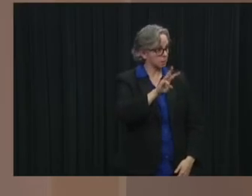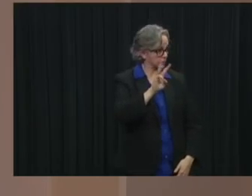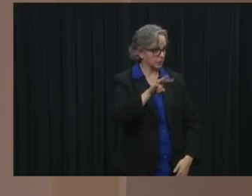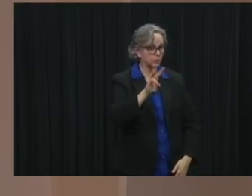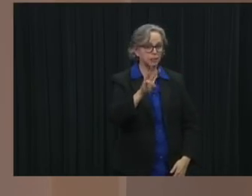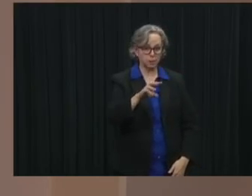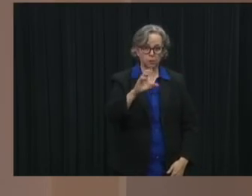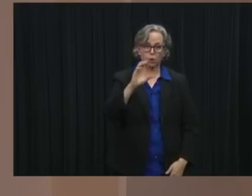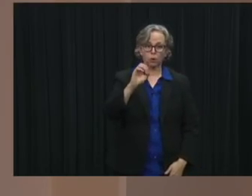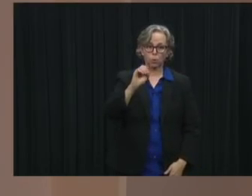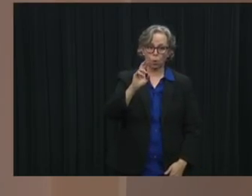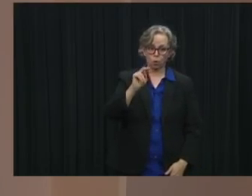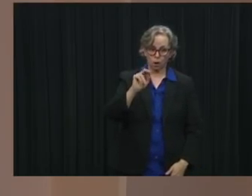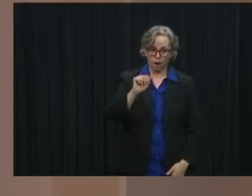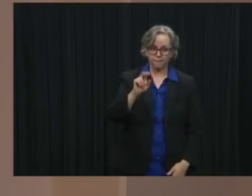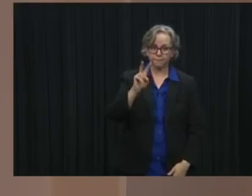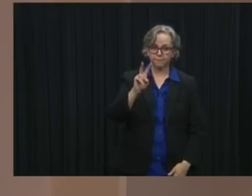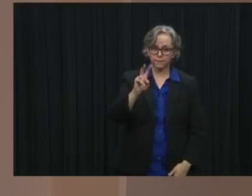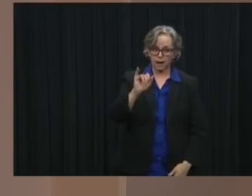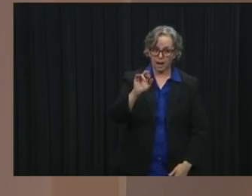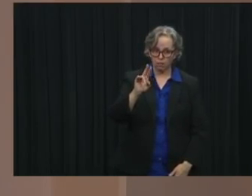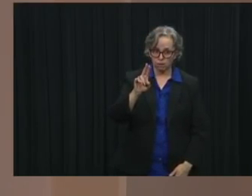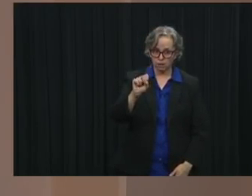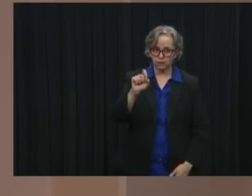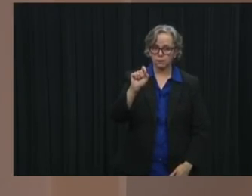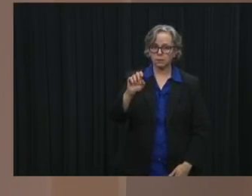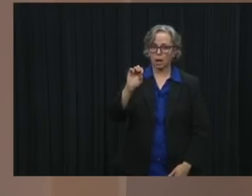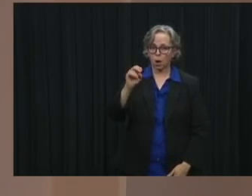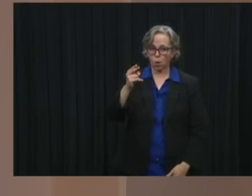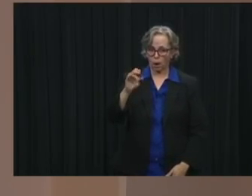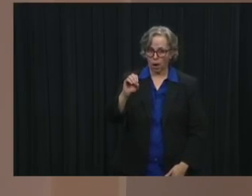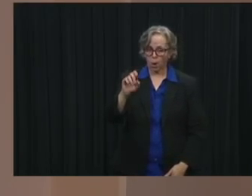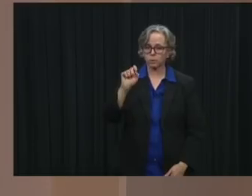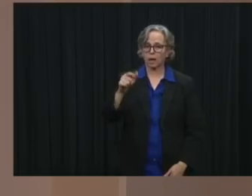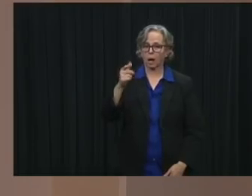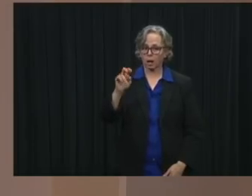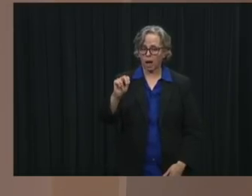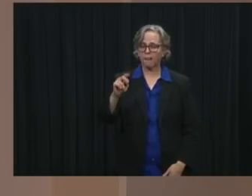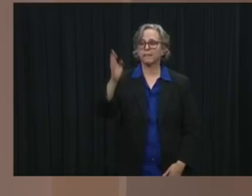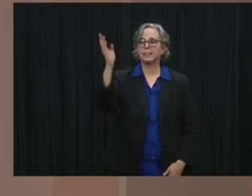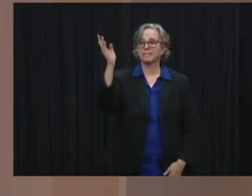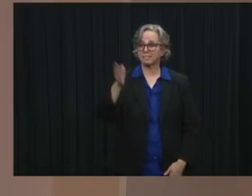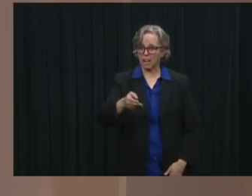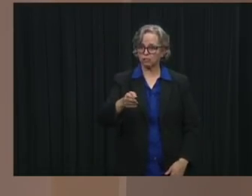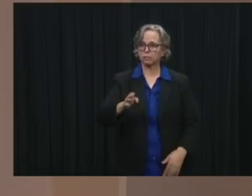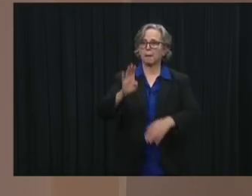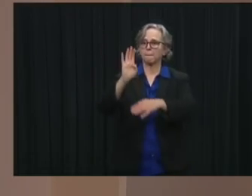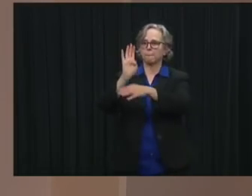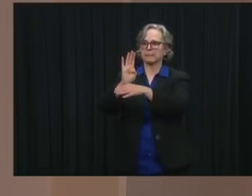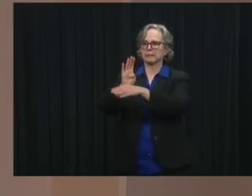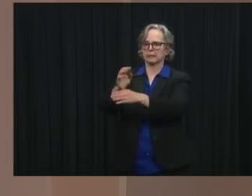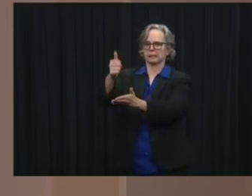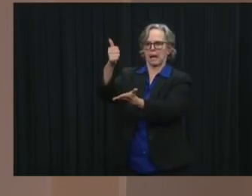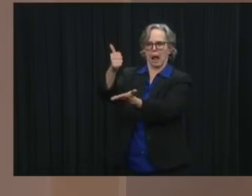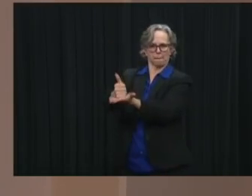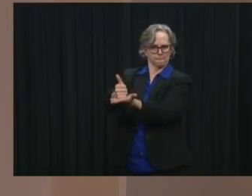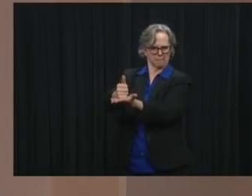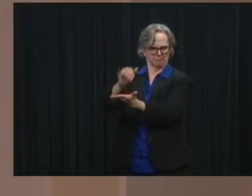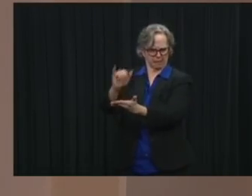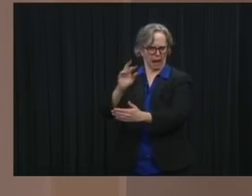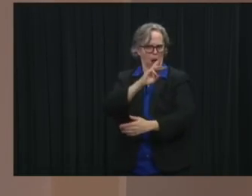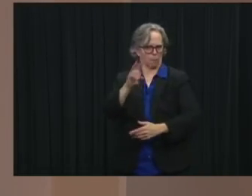coronavirus.ohio.gov/business-help. So that information is available for you there. I know the Trucking Association was really important to them that